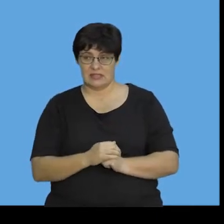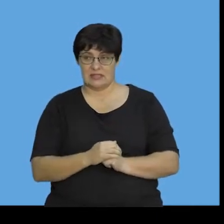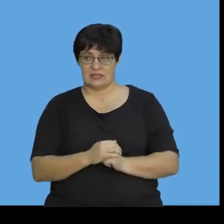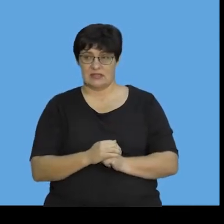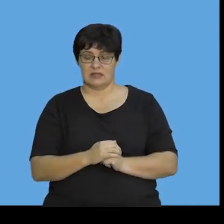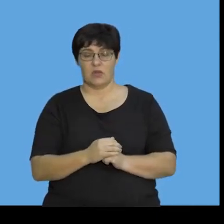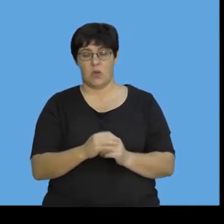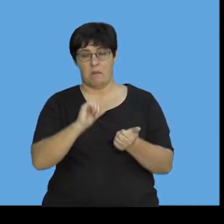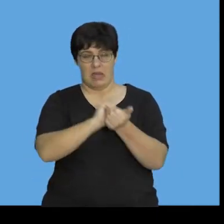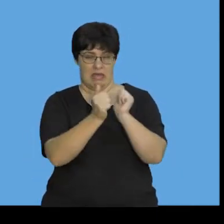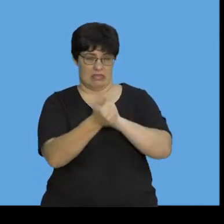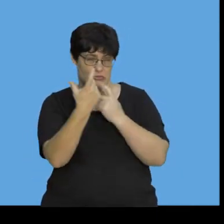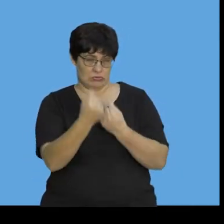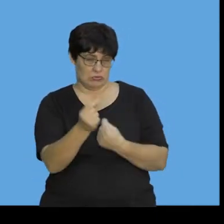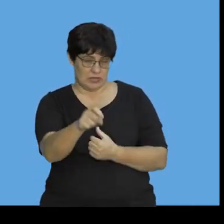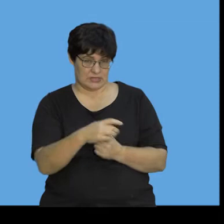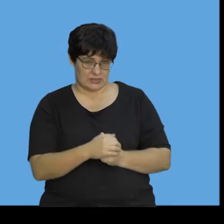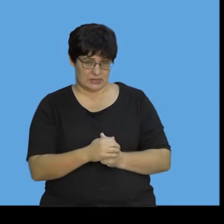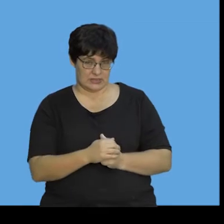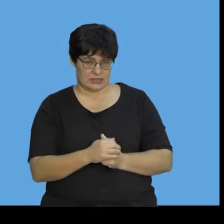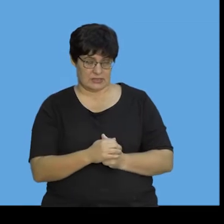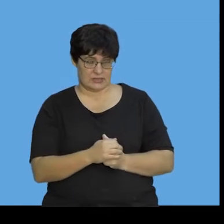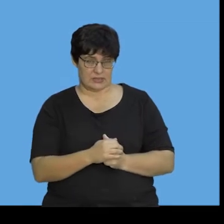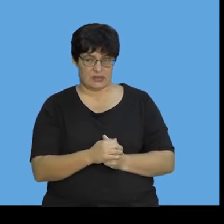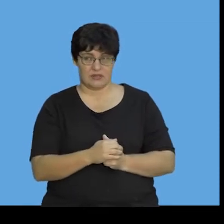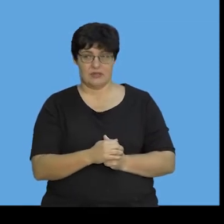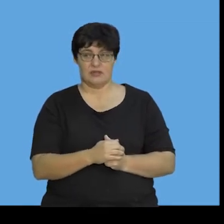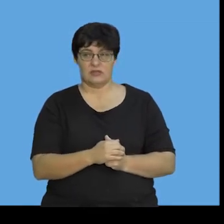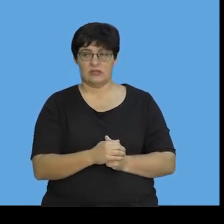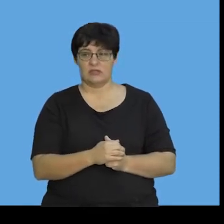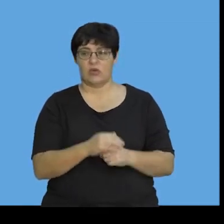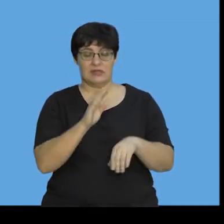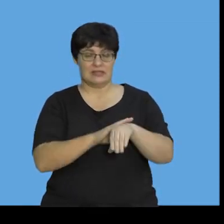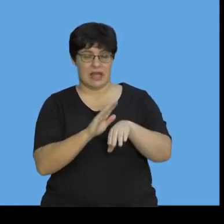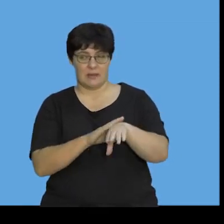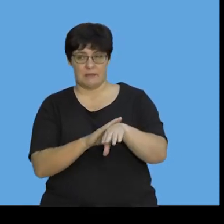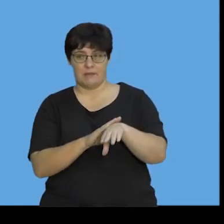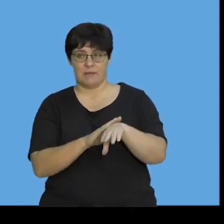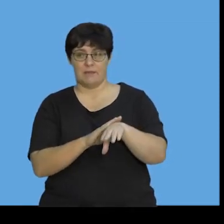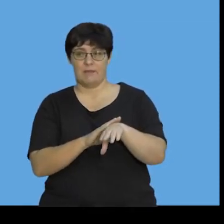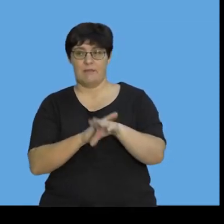Now we do a little bit of maths, and I'm going to take the time over,